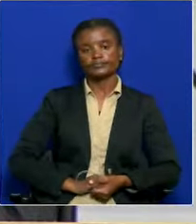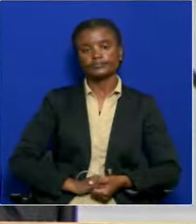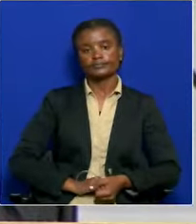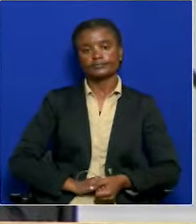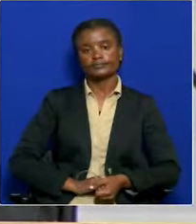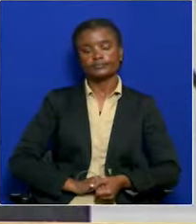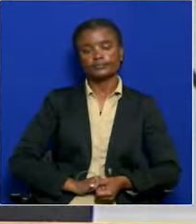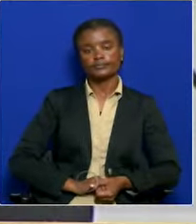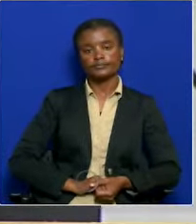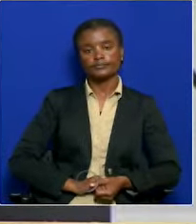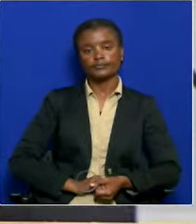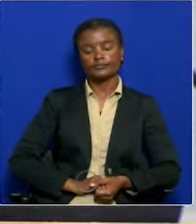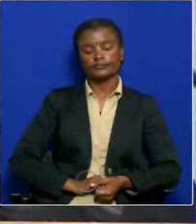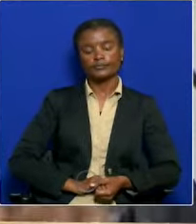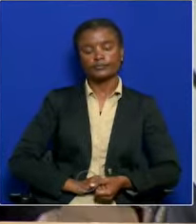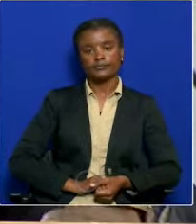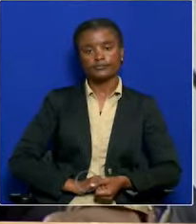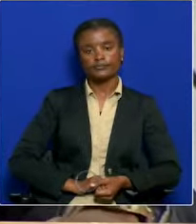And then,